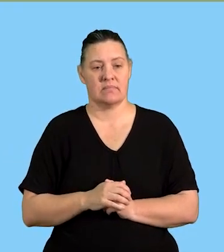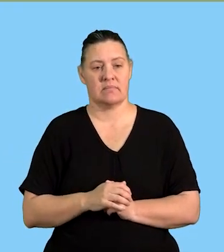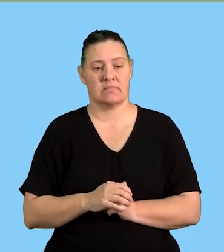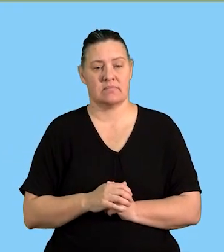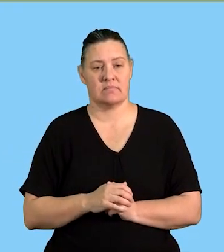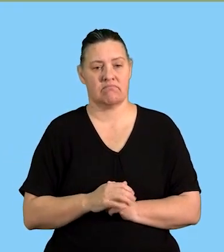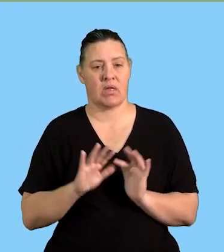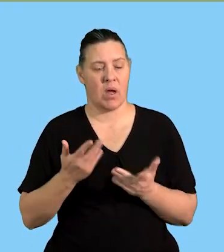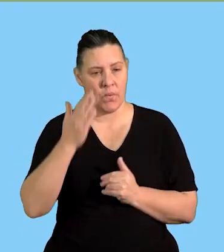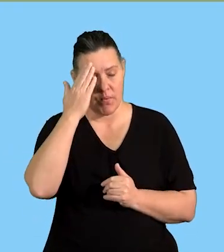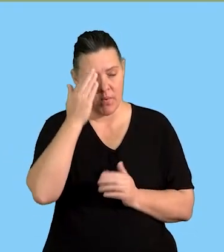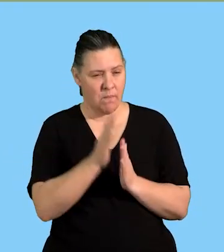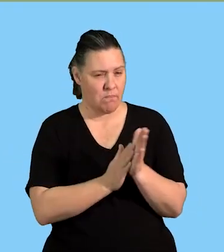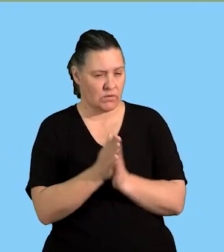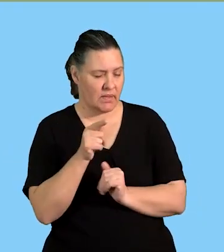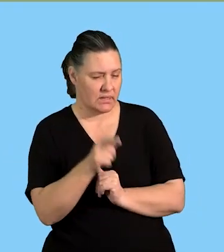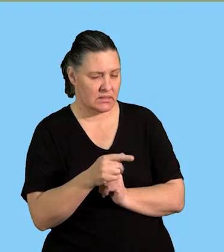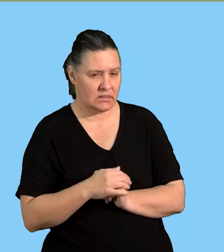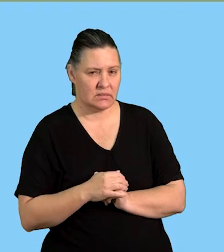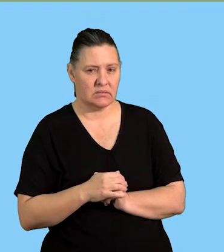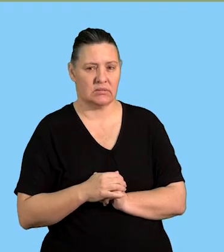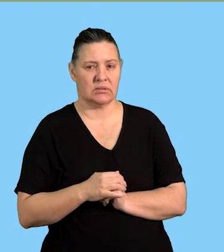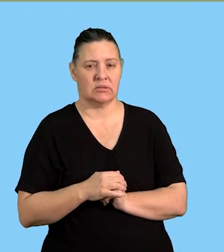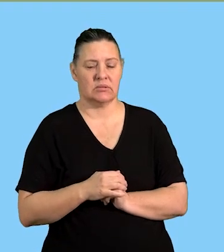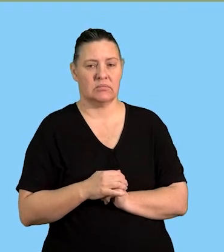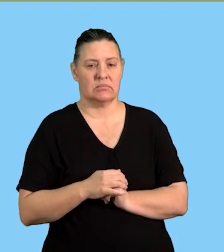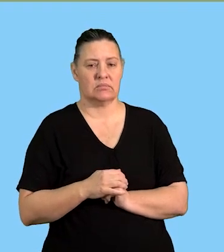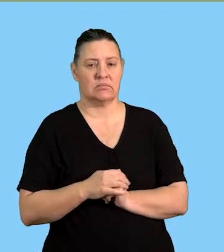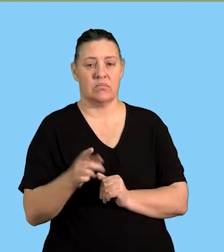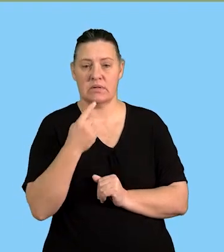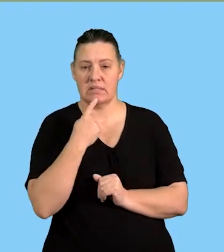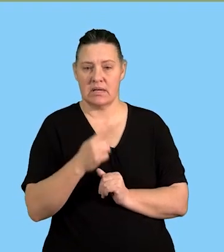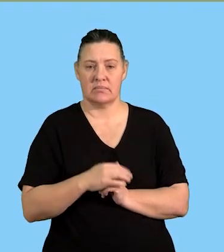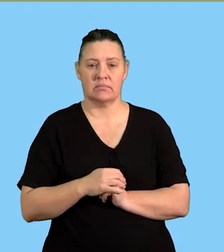Liquidity. How do you motivate that? Then you would motivate by saying